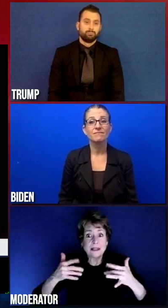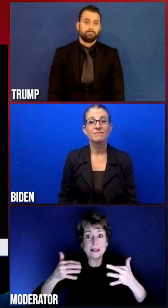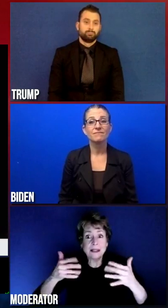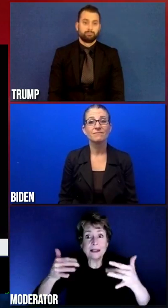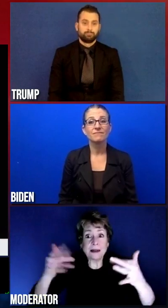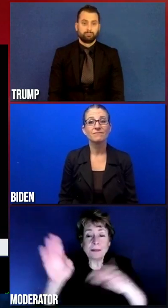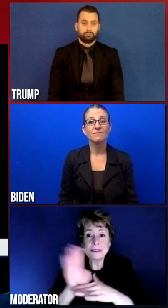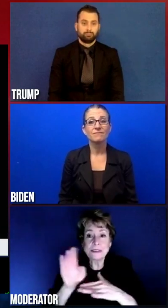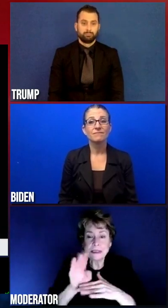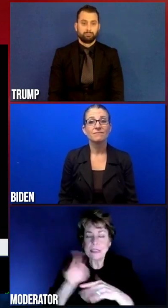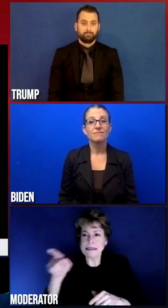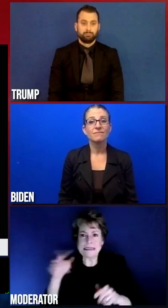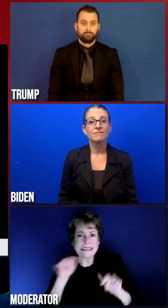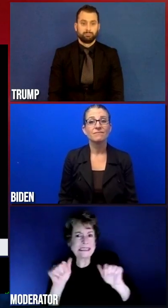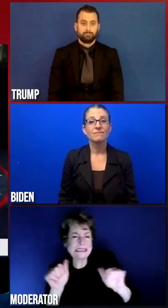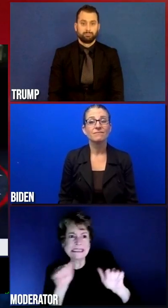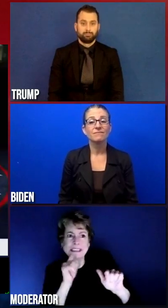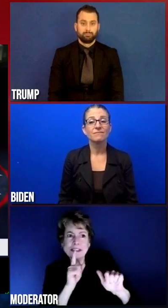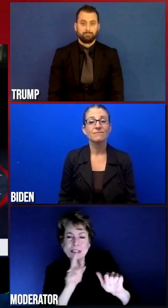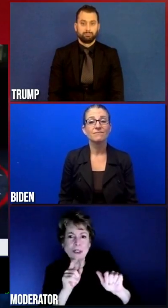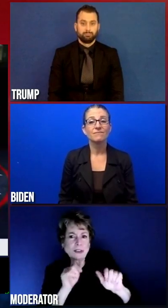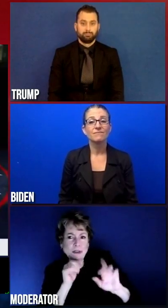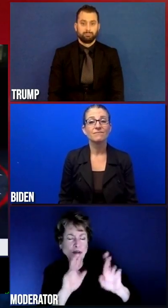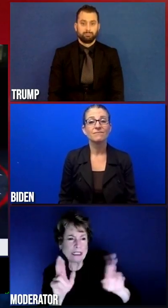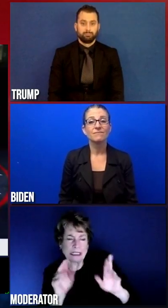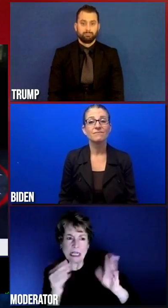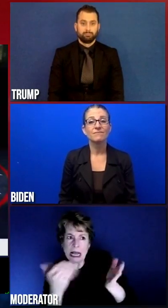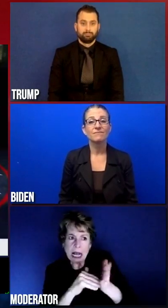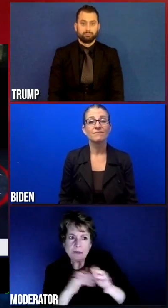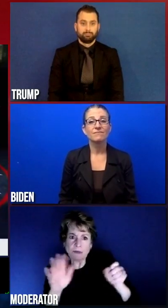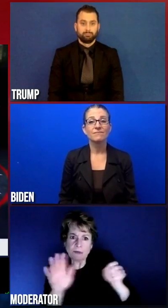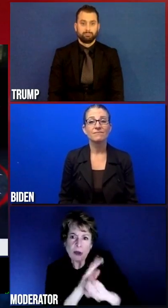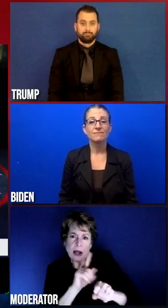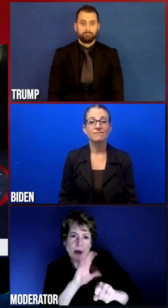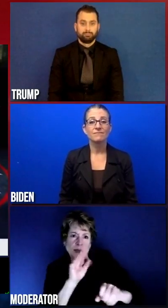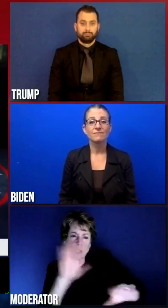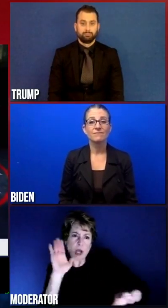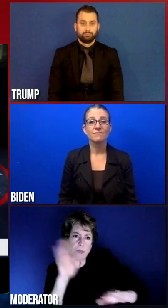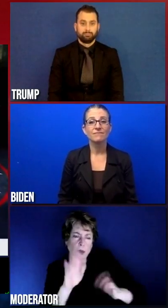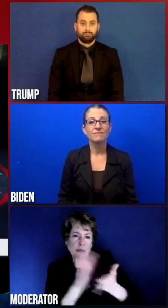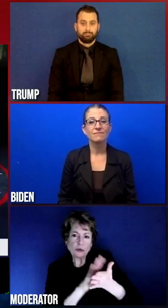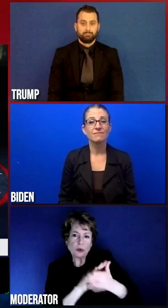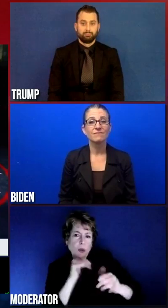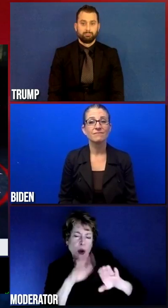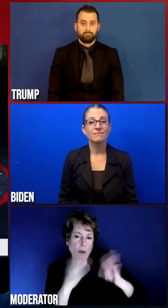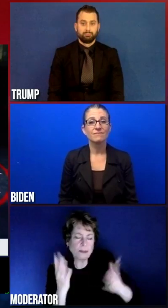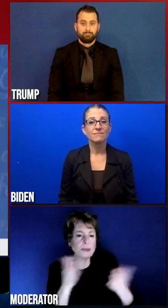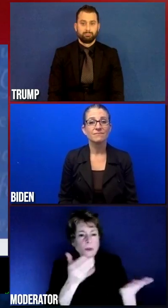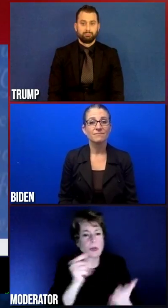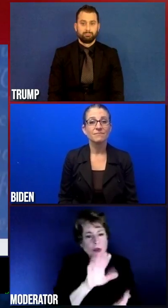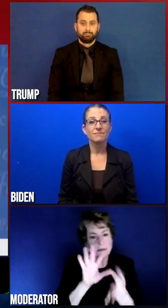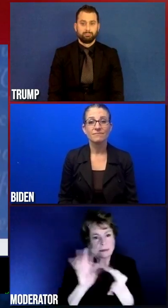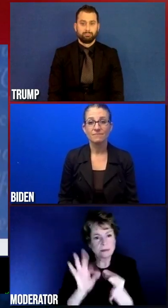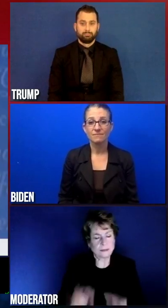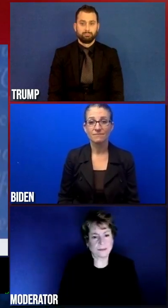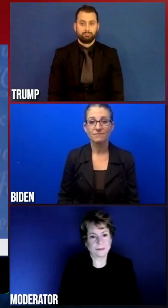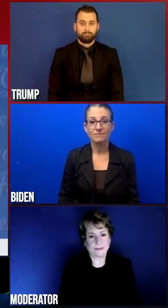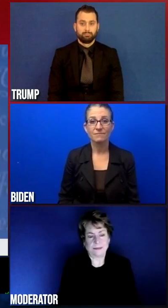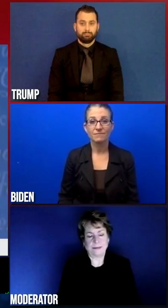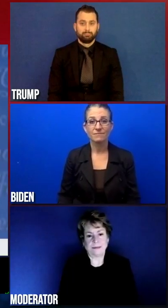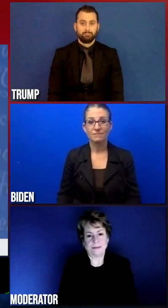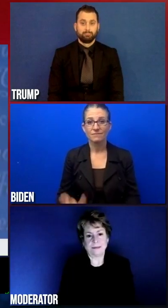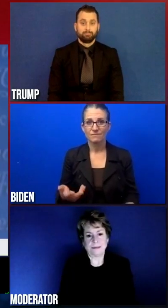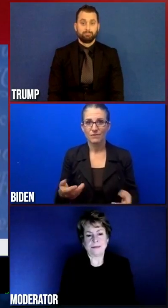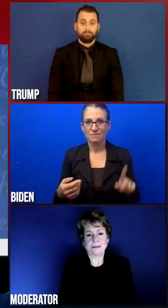reopening the economy and schools. Why, sir? Because he doesn't have a plan. If I were running, I'd know what the plan is. You've got to provide